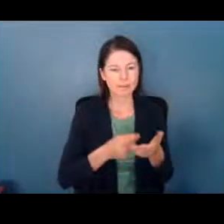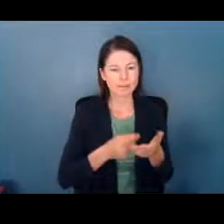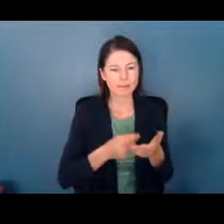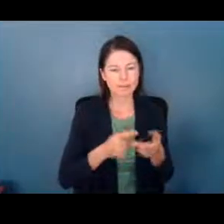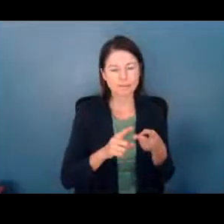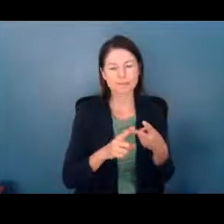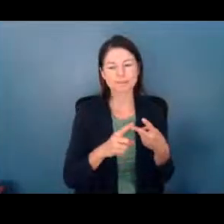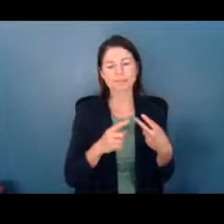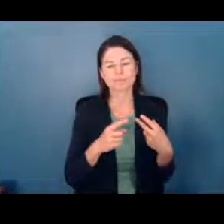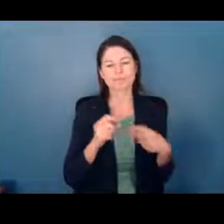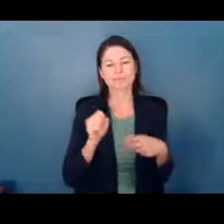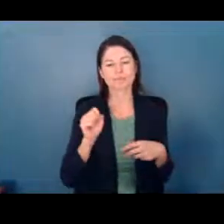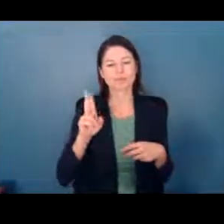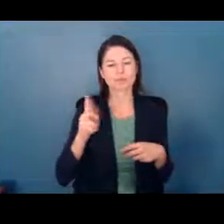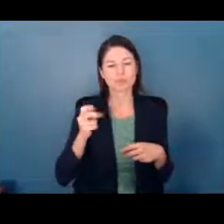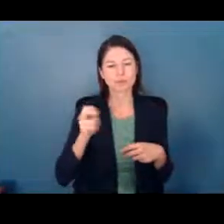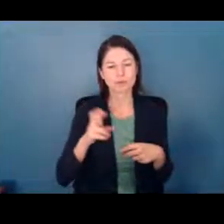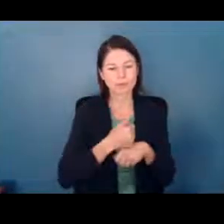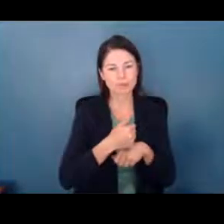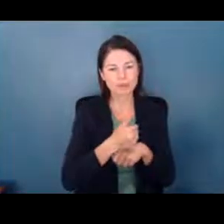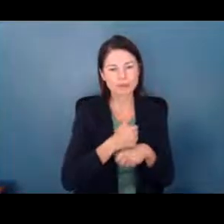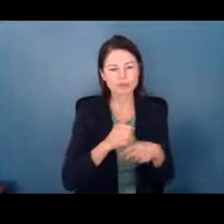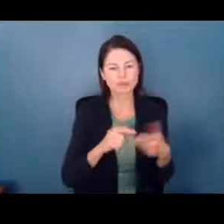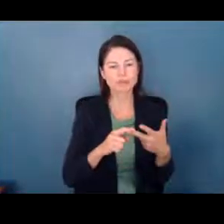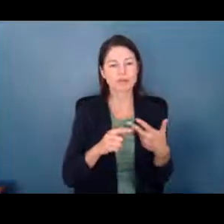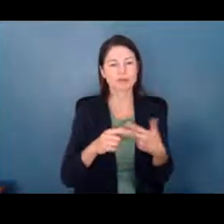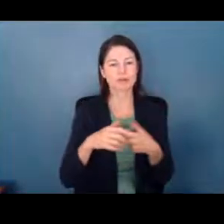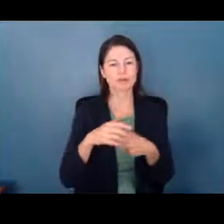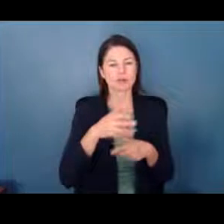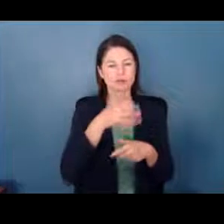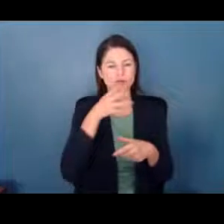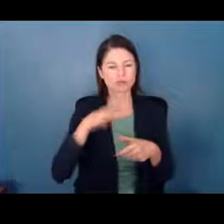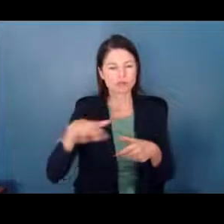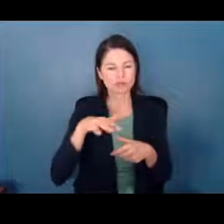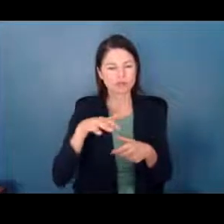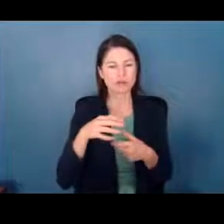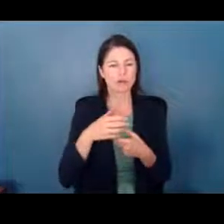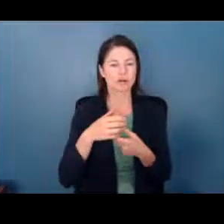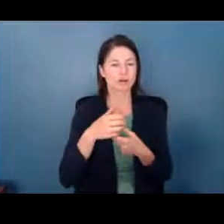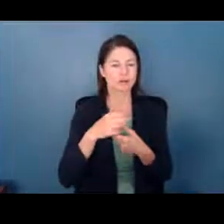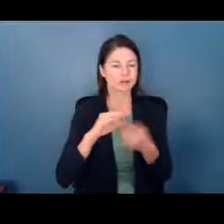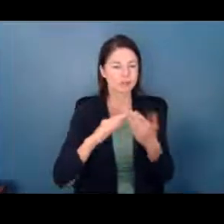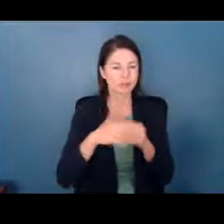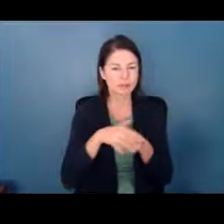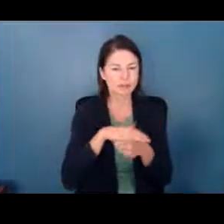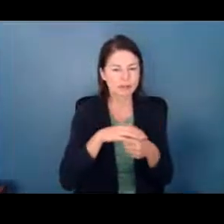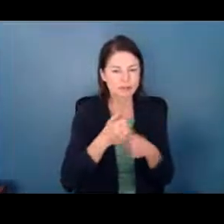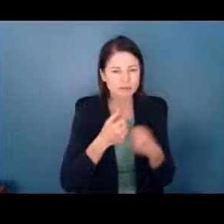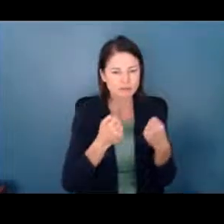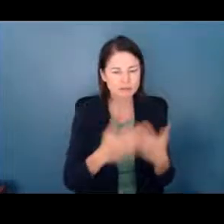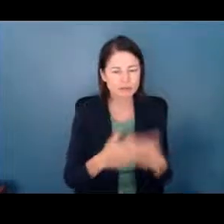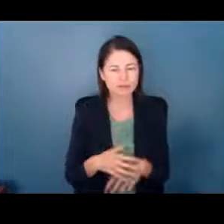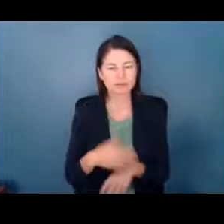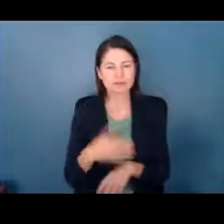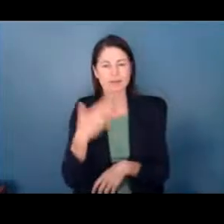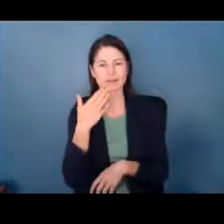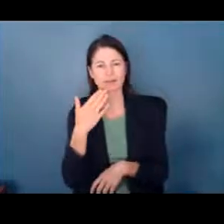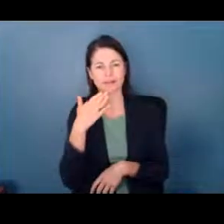vehicles, hybrid vehicles, rural drivers, urban drivers, and commercial trucks. And I just want to thank the California Trucking Association for their